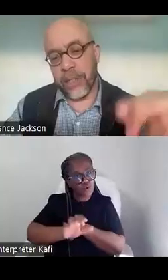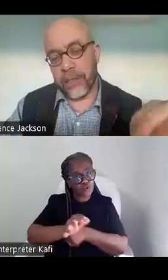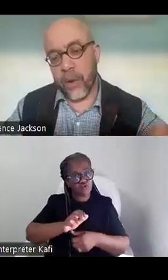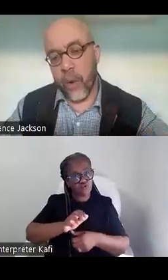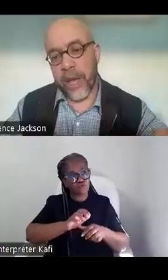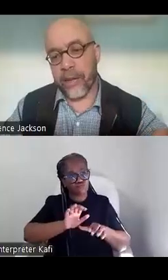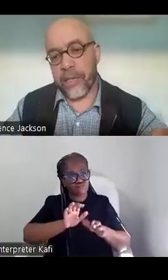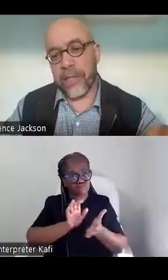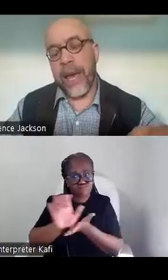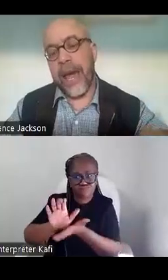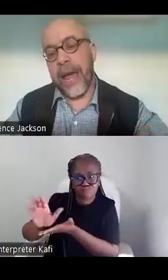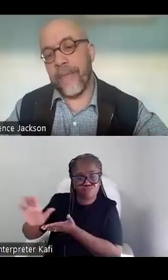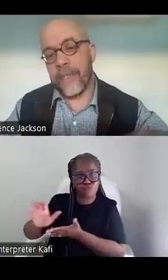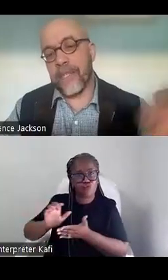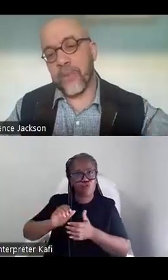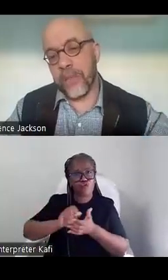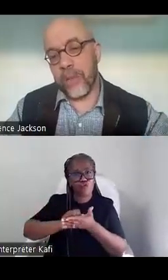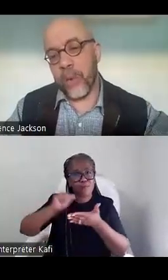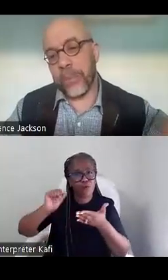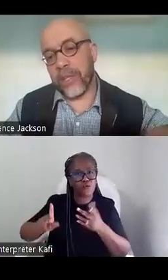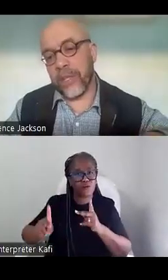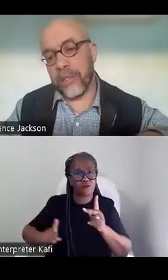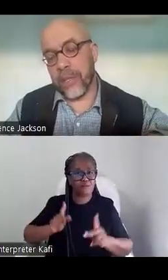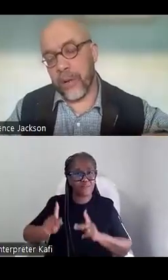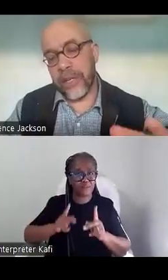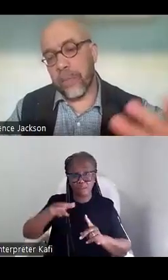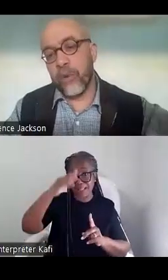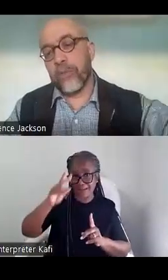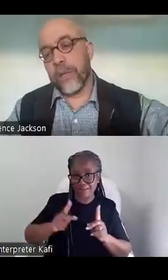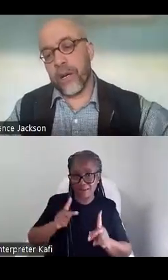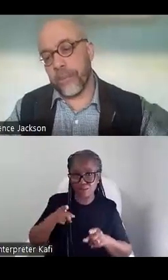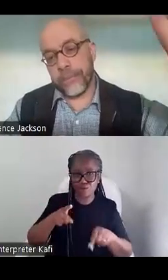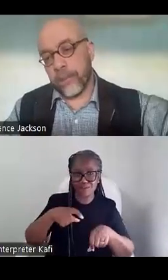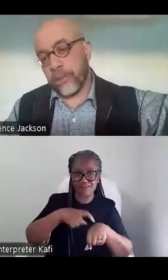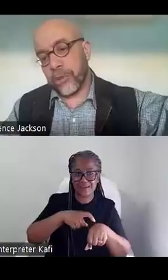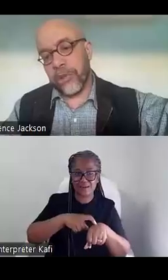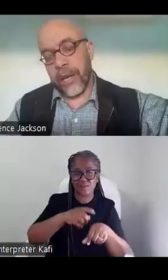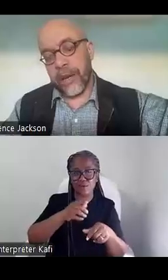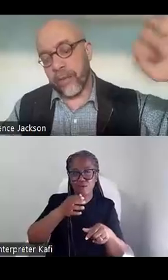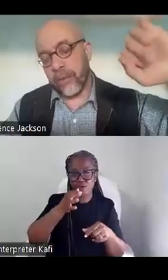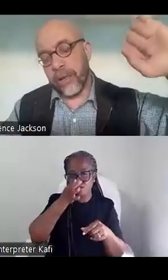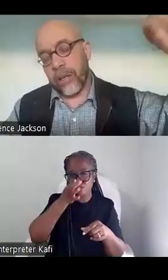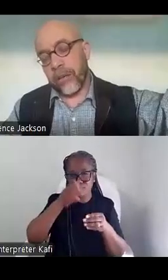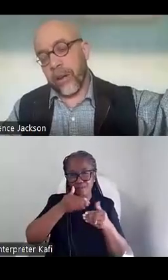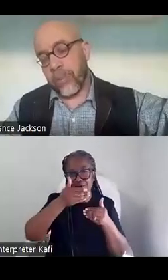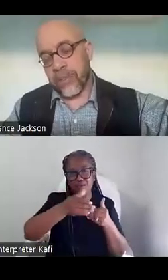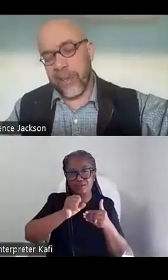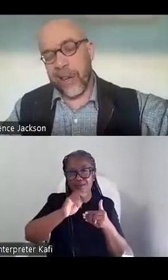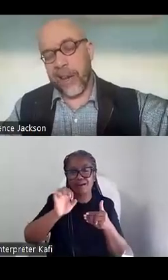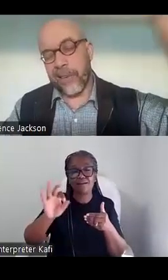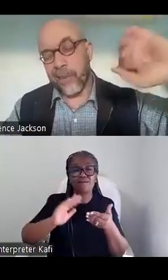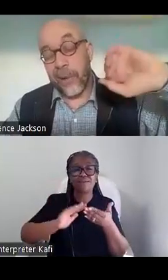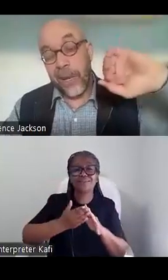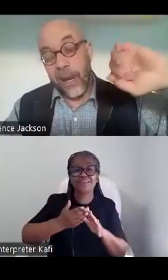Hall and the courthouse. And this is really what begins the great movement up, Druid Hill Avenue and